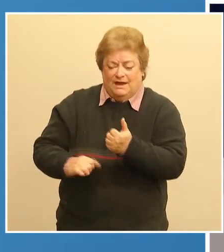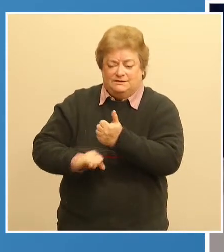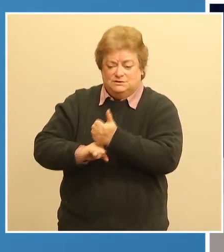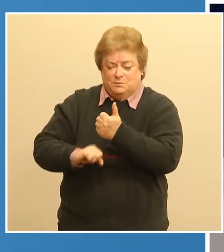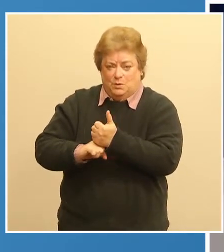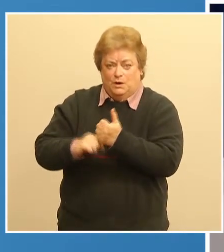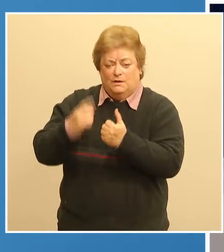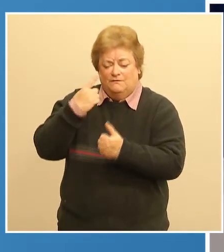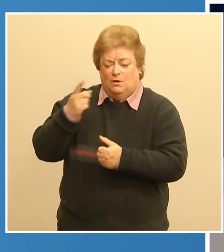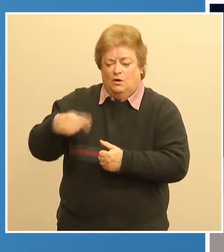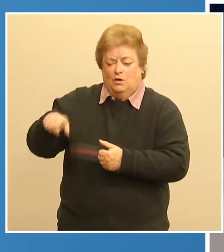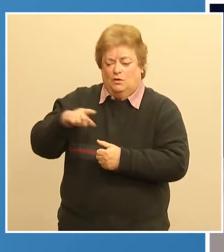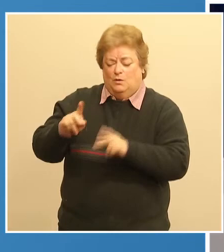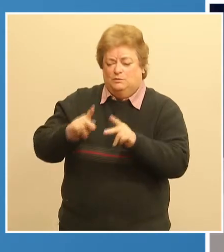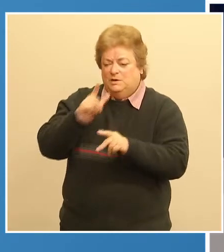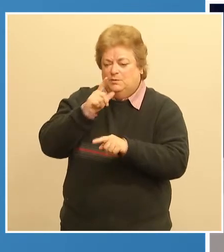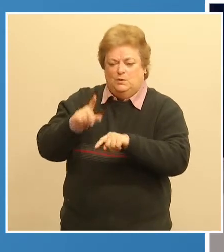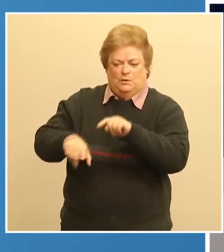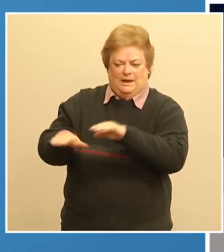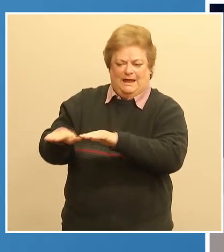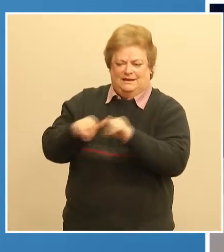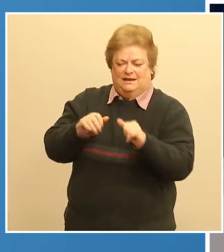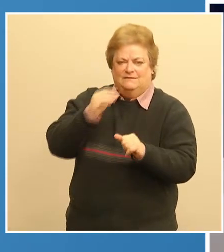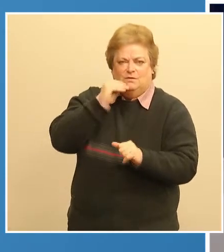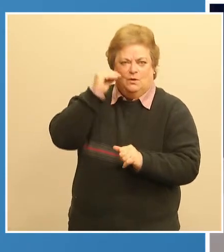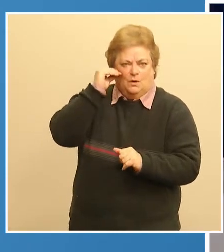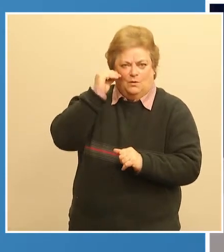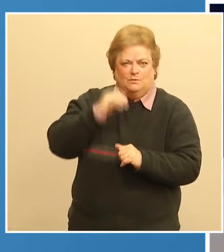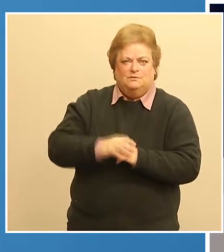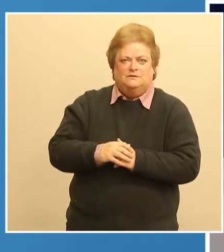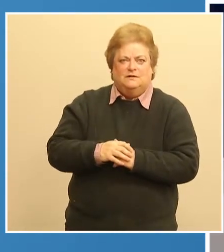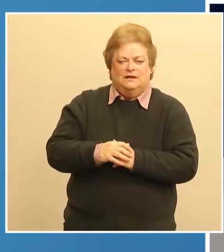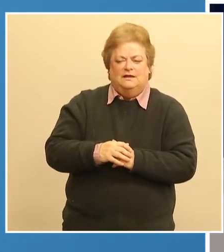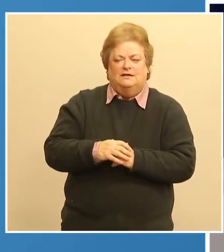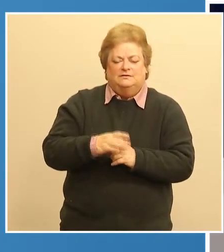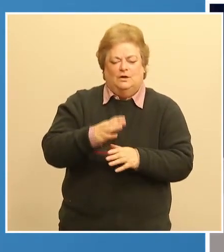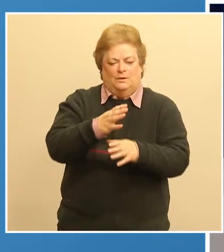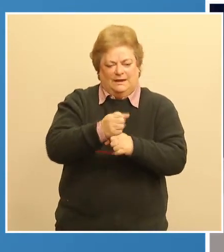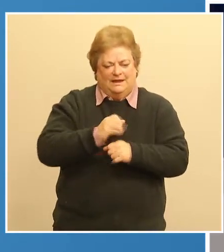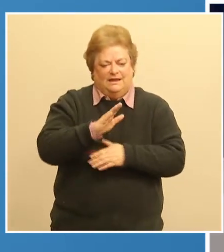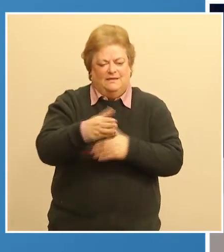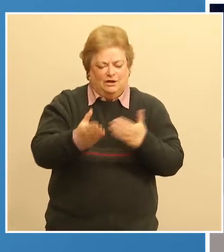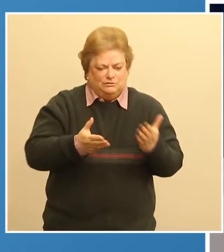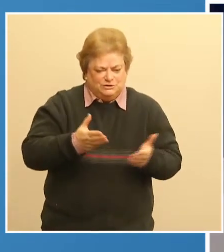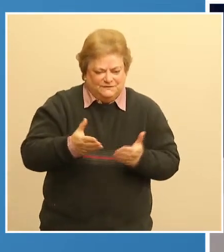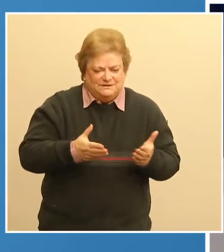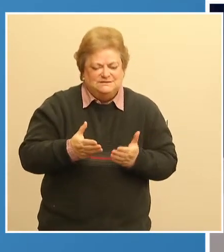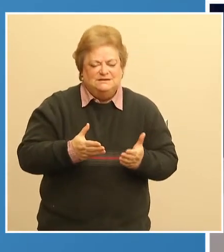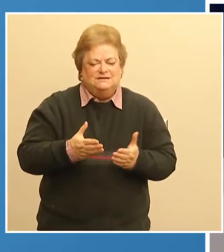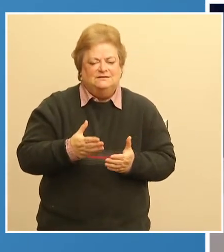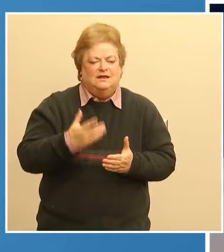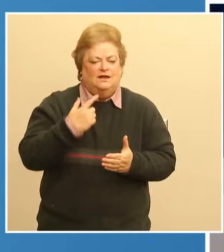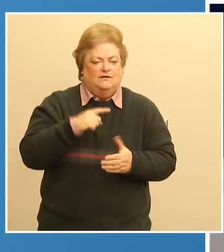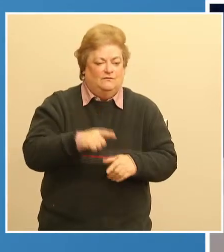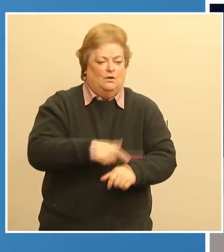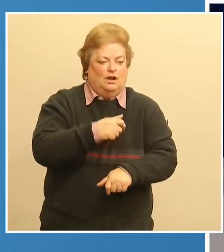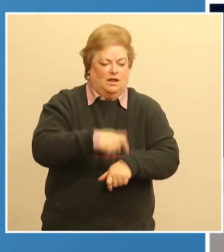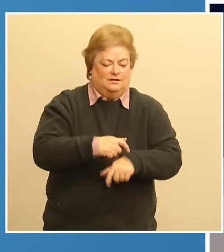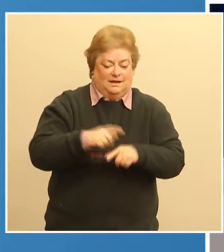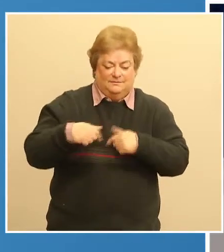who are unable to leave their homes. We've been providing coordination and delivery of services in homes for a long time,